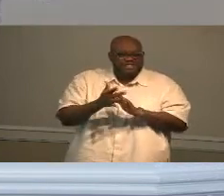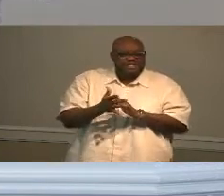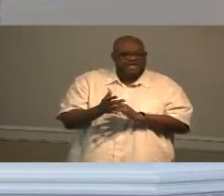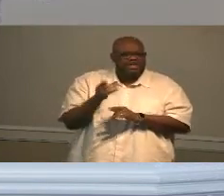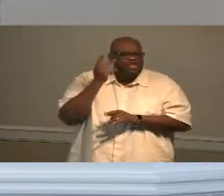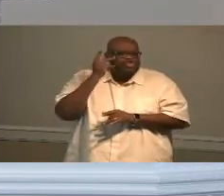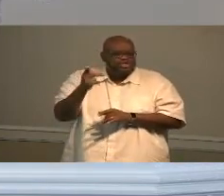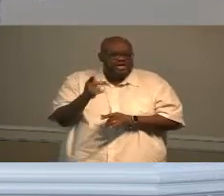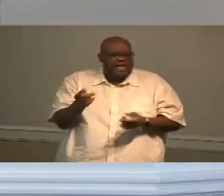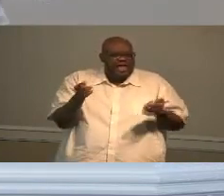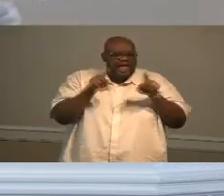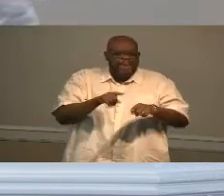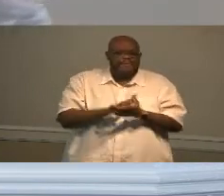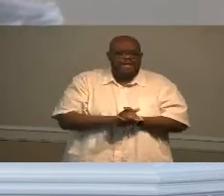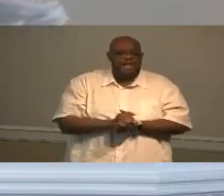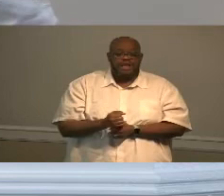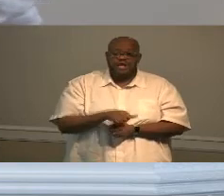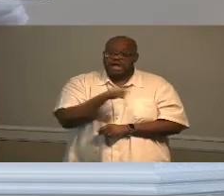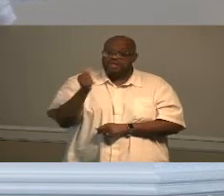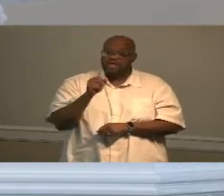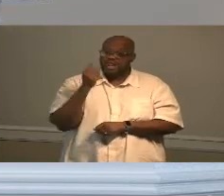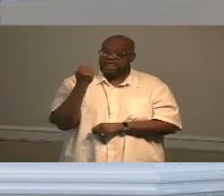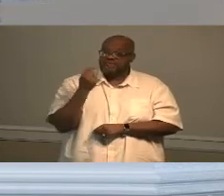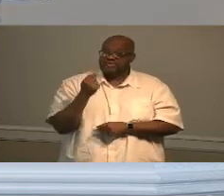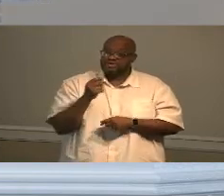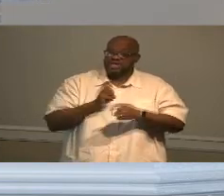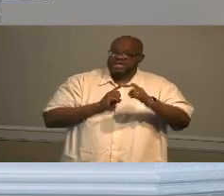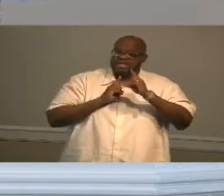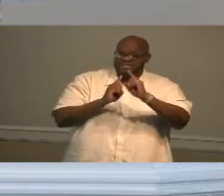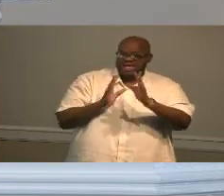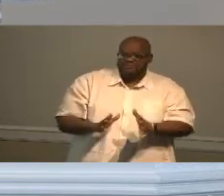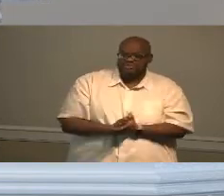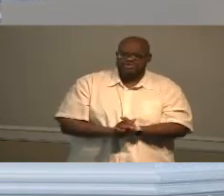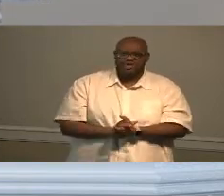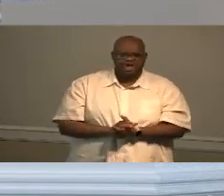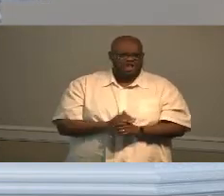The 11 are watching in amazement.